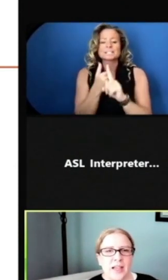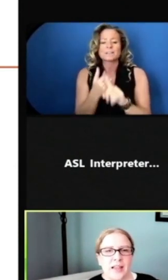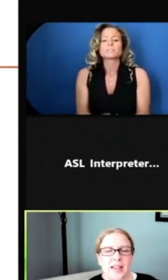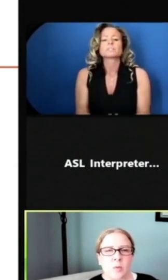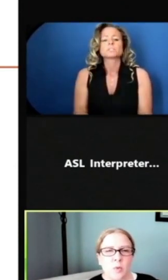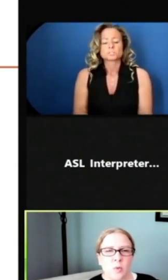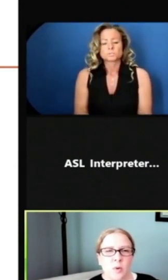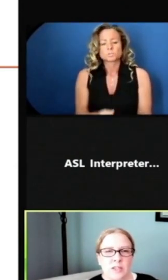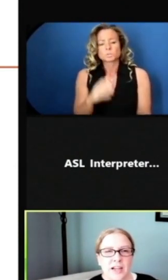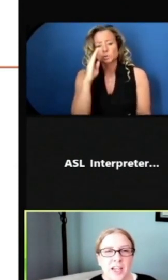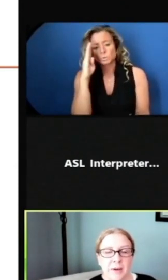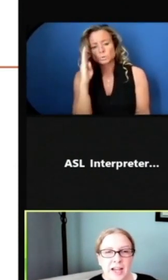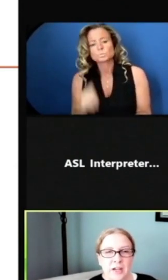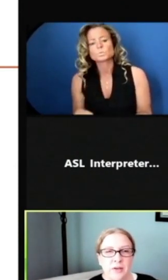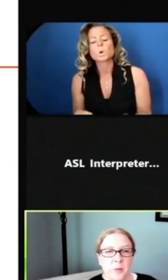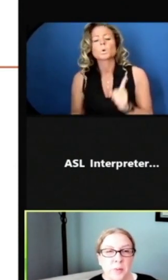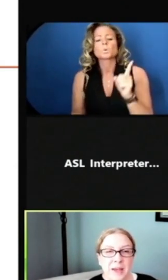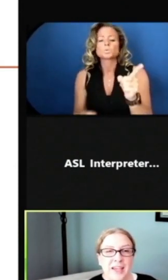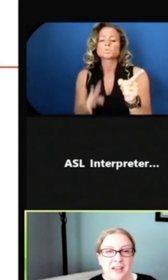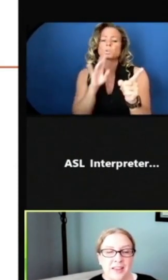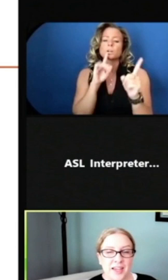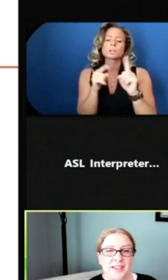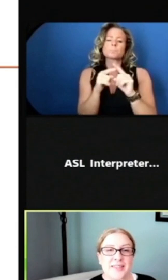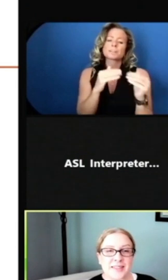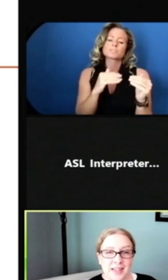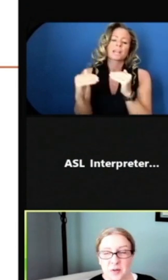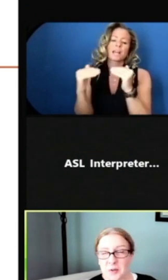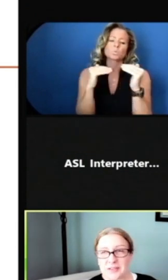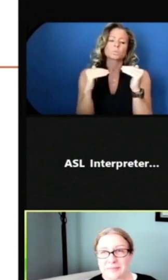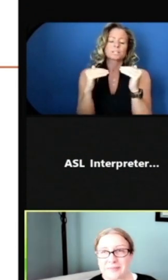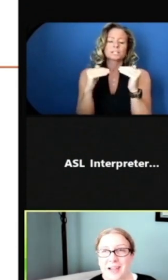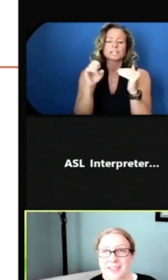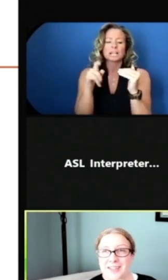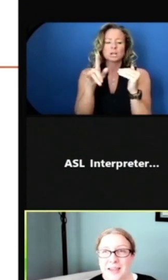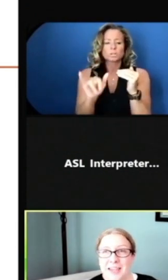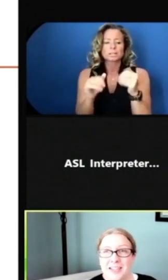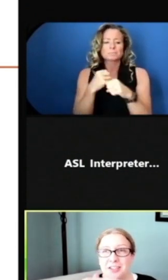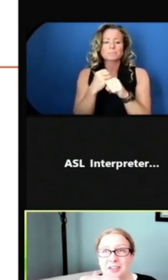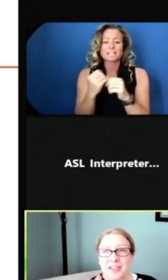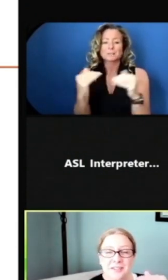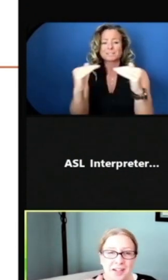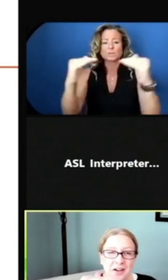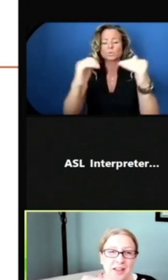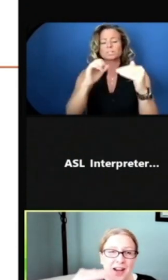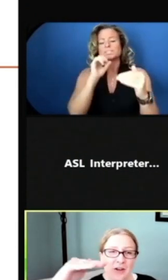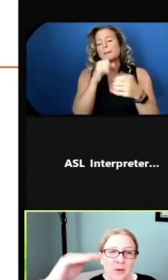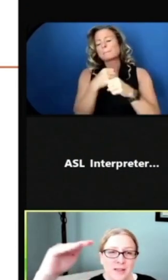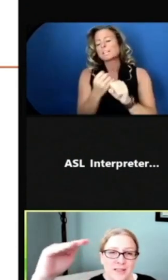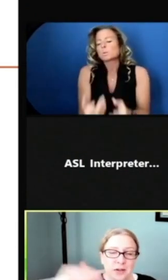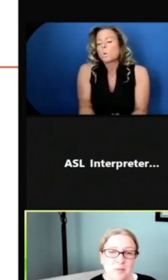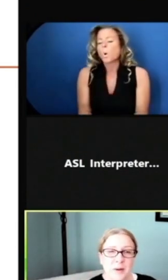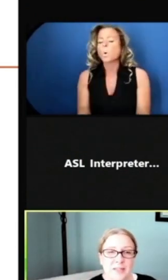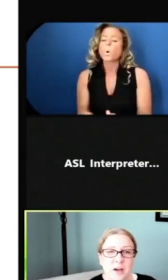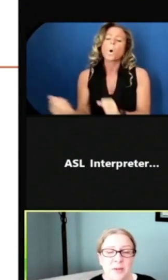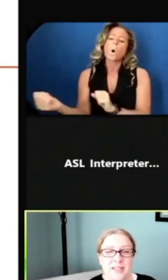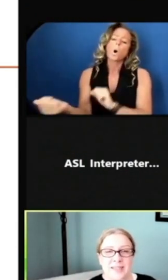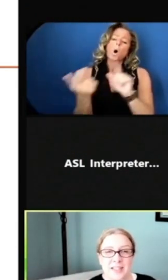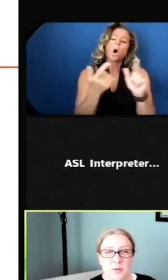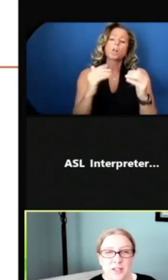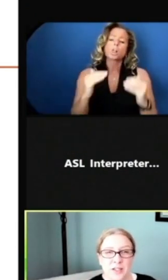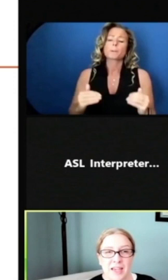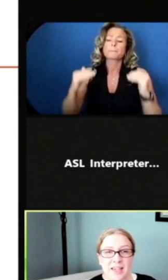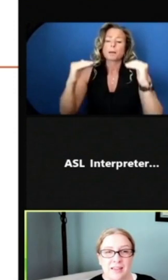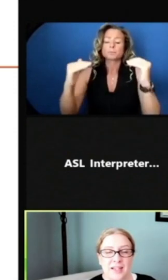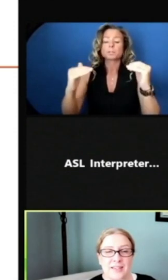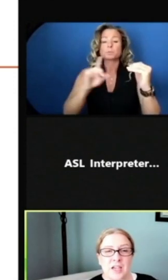note, that when we're talking about equity, we're making things equal, not just making sure that, that everyone's sort of bumped up, but